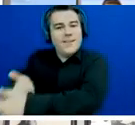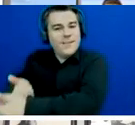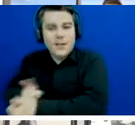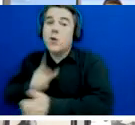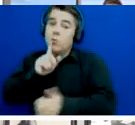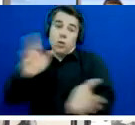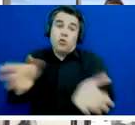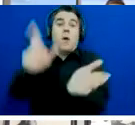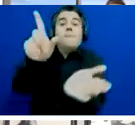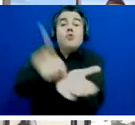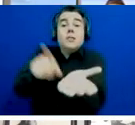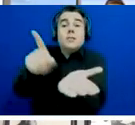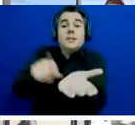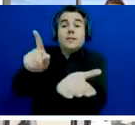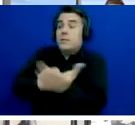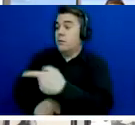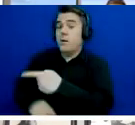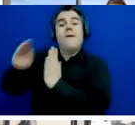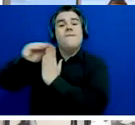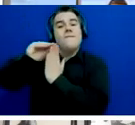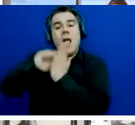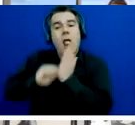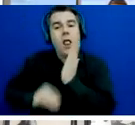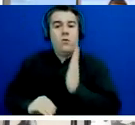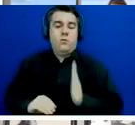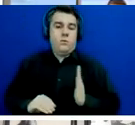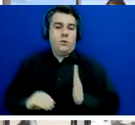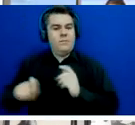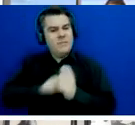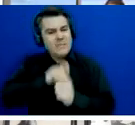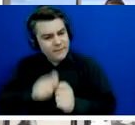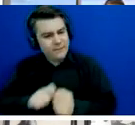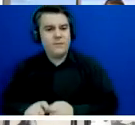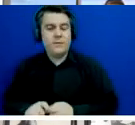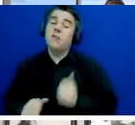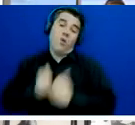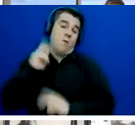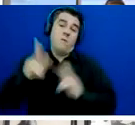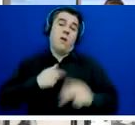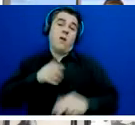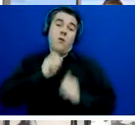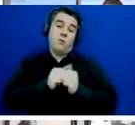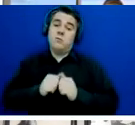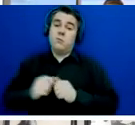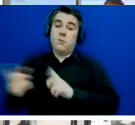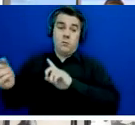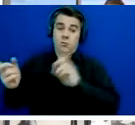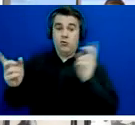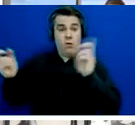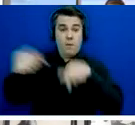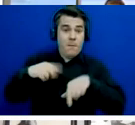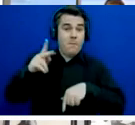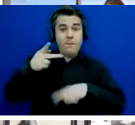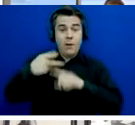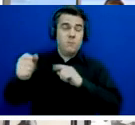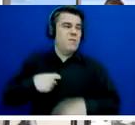print out and fill it out and be specific. Think of, okay, what, most people that I talked to that came to Plexus, the number one thing is, well, I'm sick